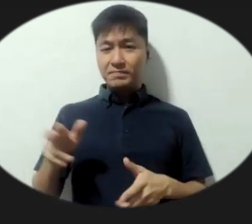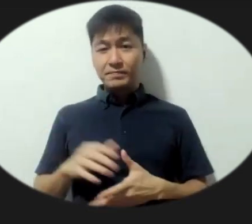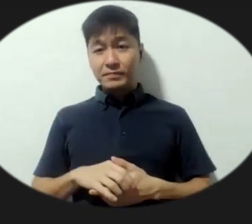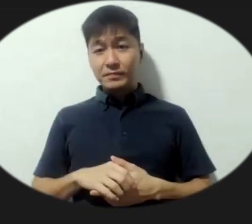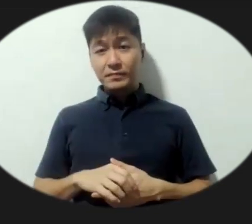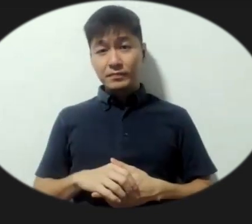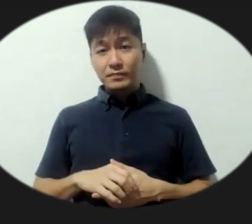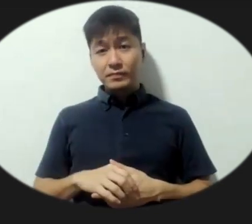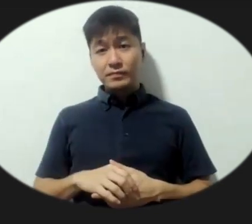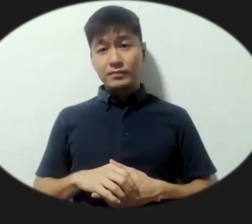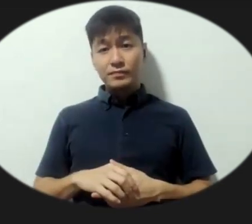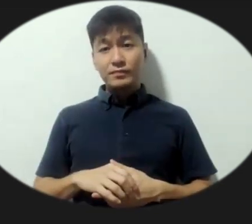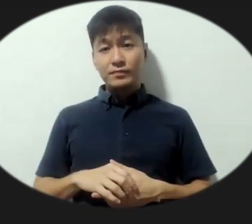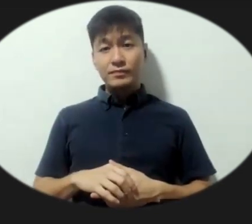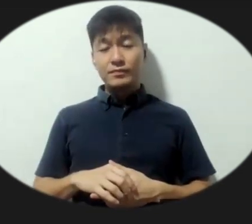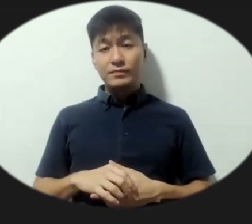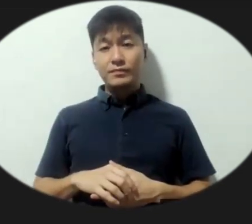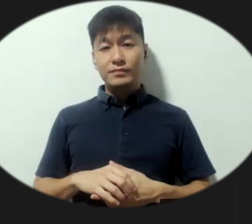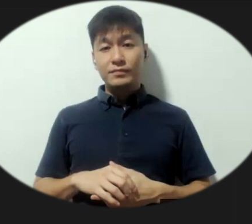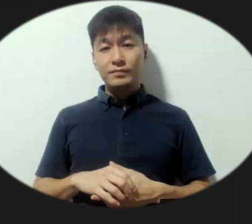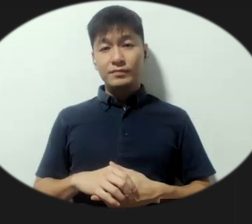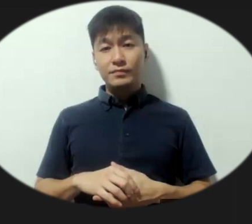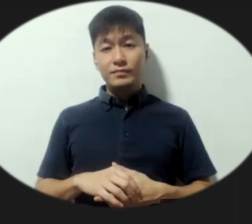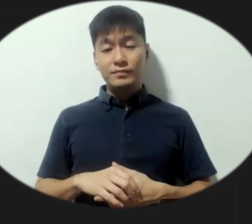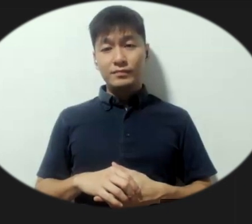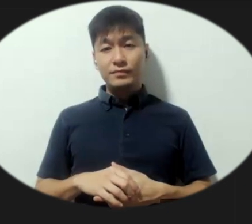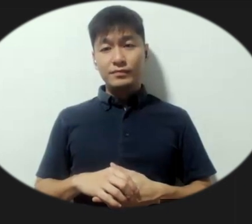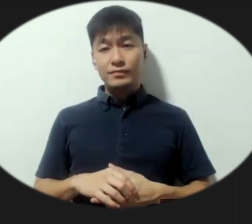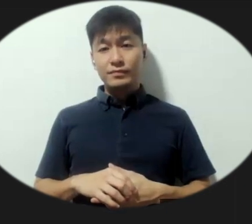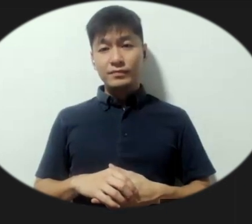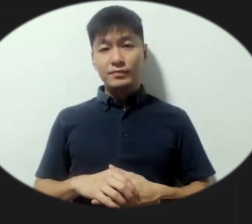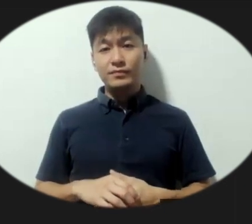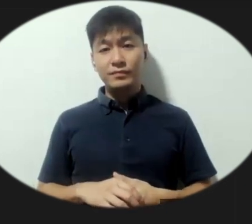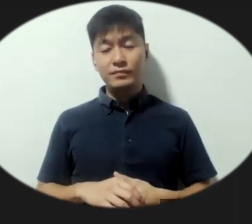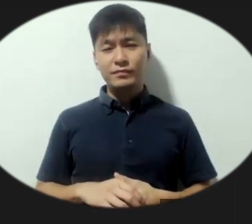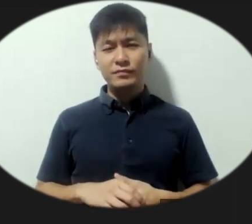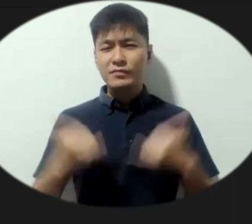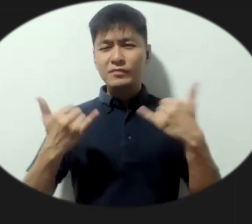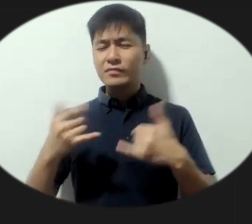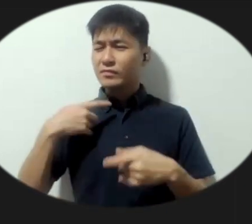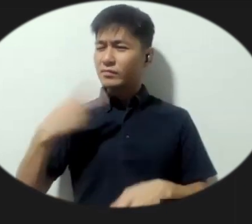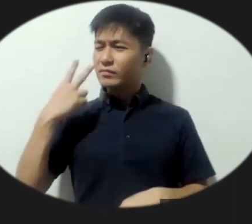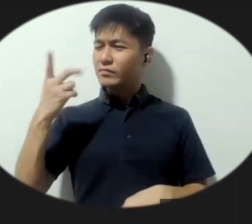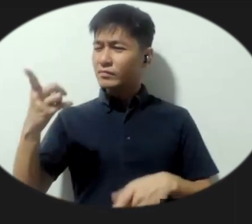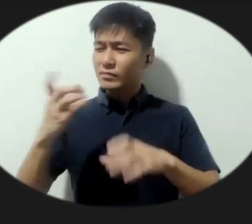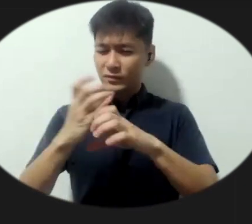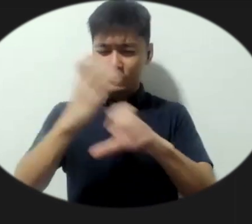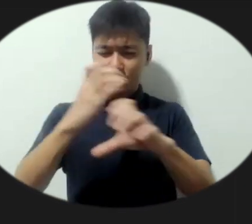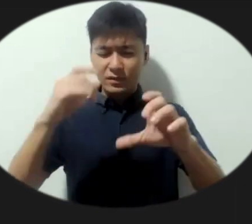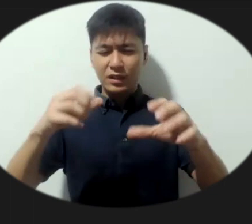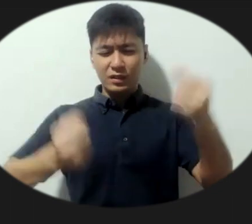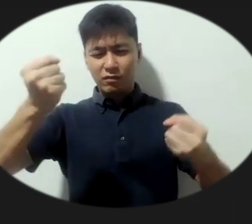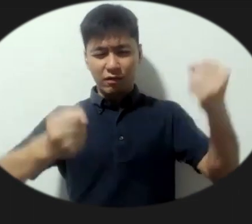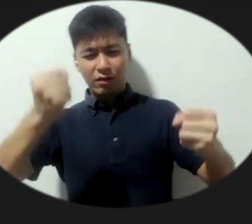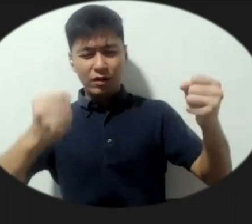the tires separately from the rest of the vehicle, because for him, there were different components. Then what shocked us was because he had taken me